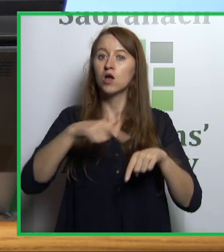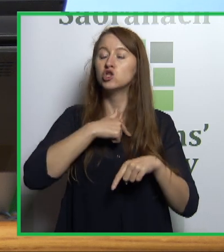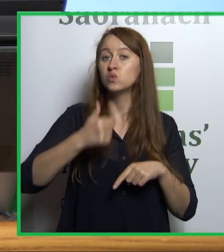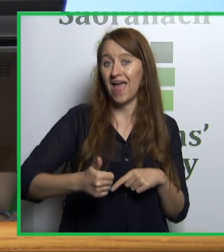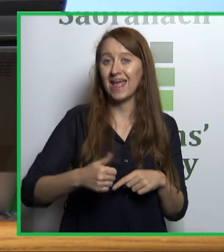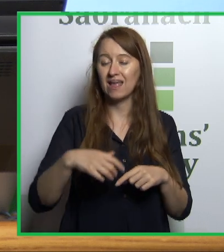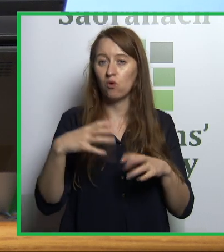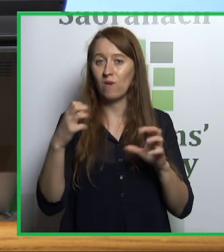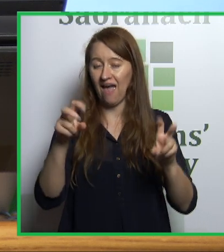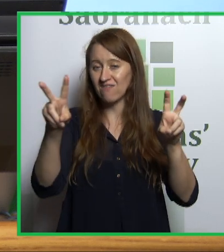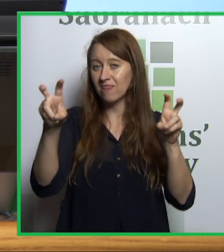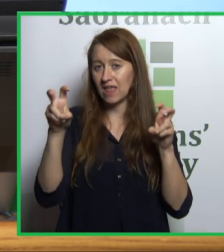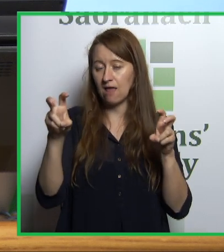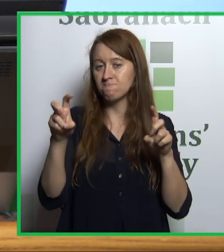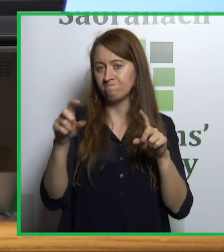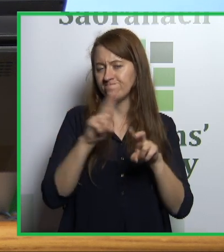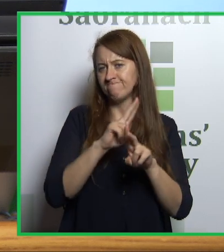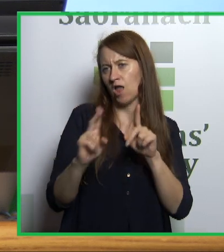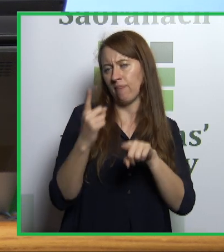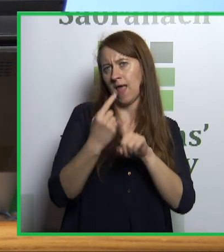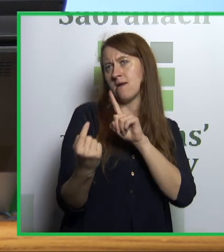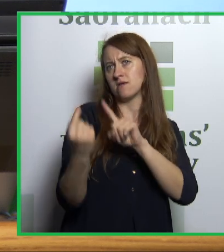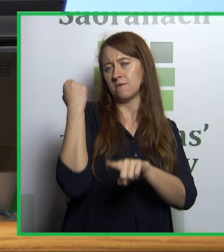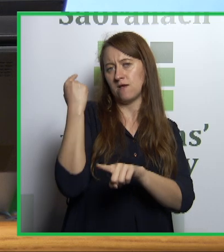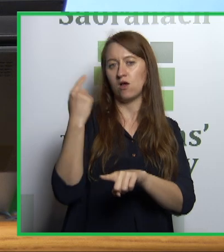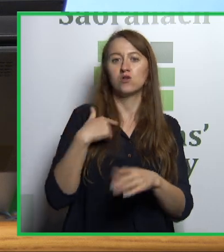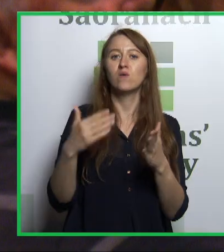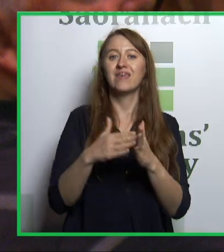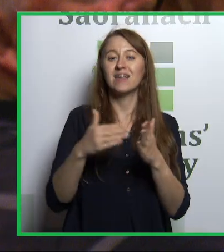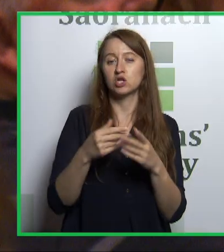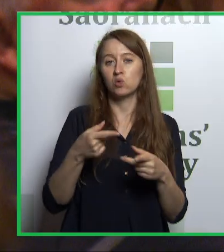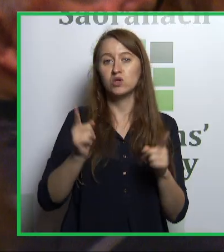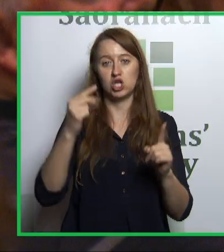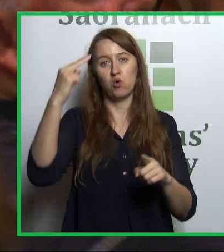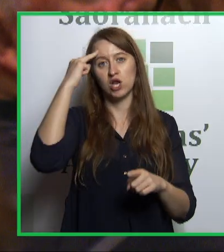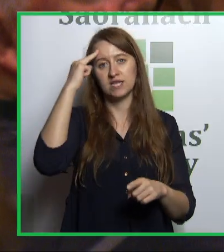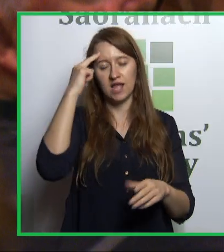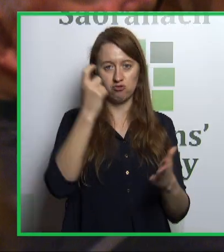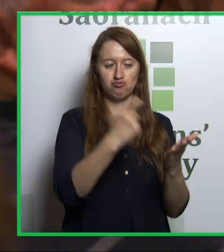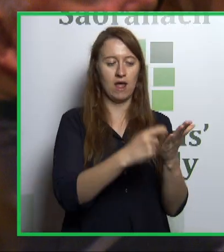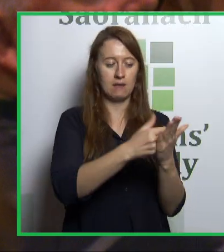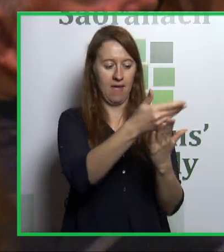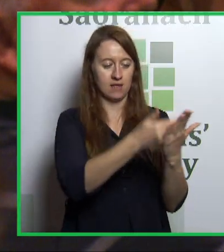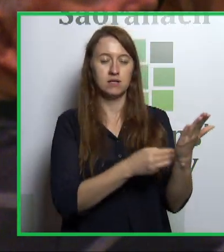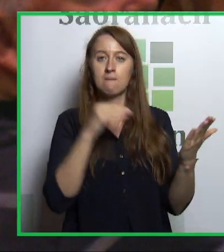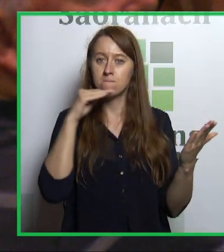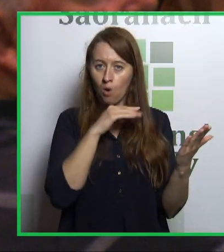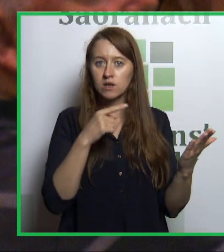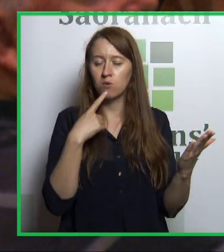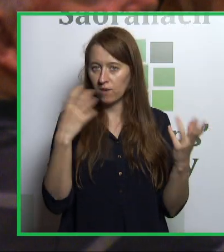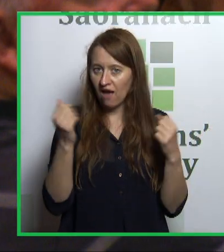shape up our recommendations, and we're very early in the process, we have a lot more work to do, and I'll keep bringing those mixed voices into the room with the